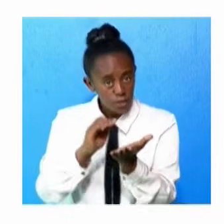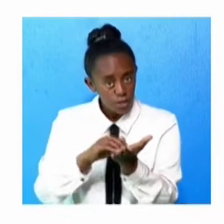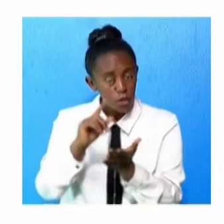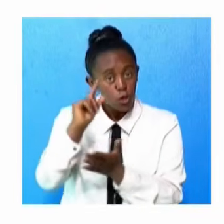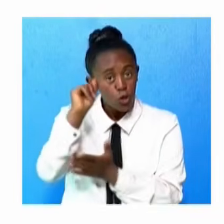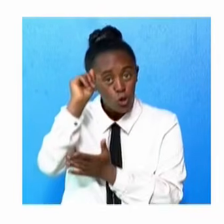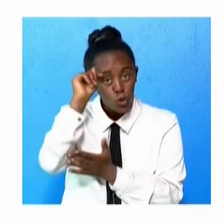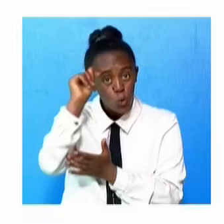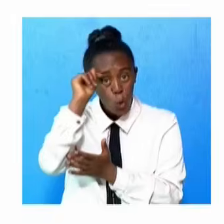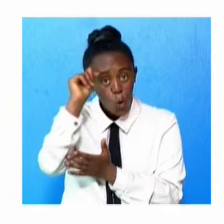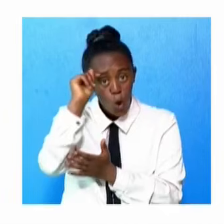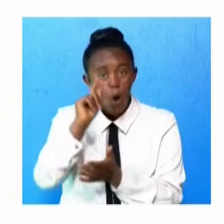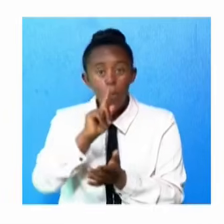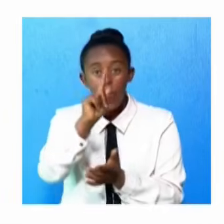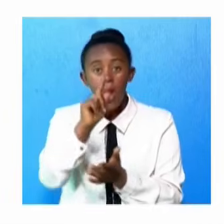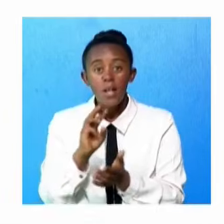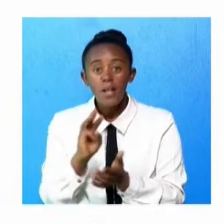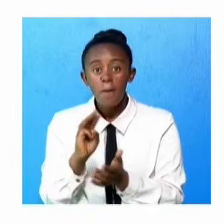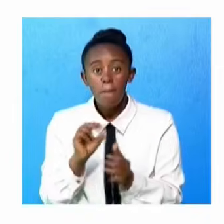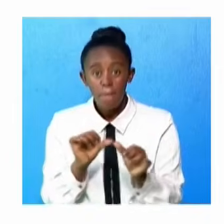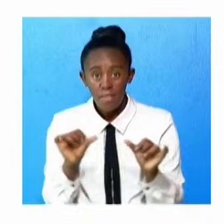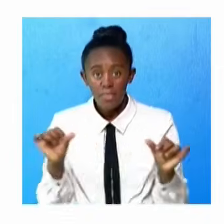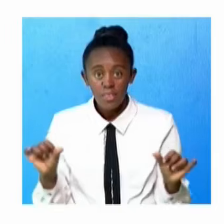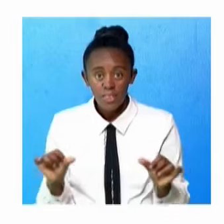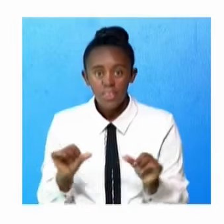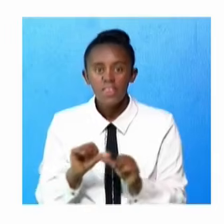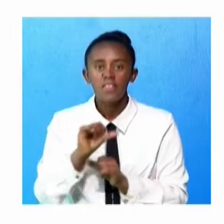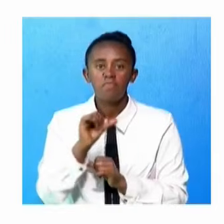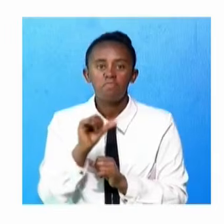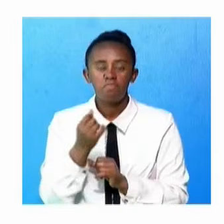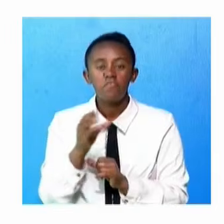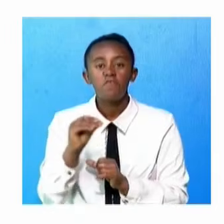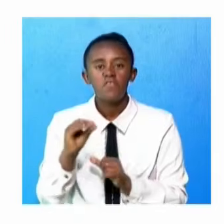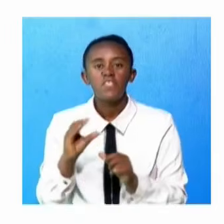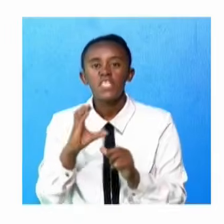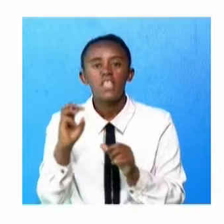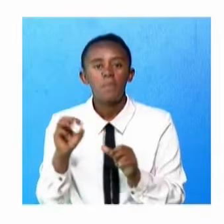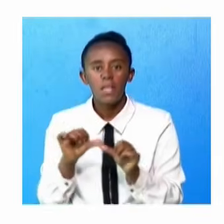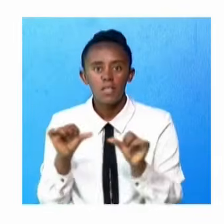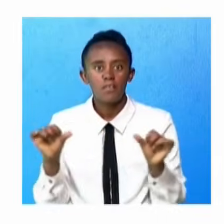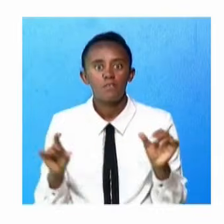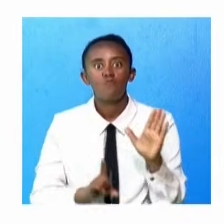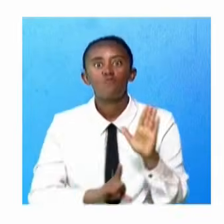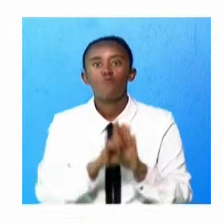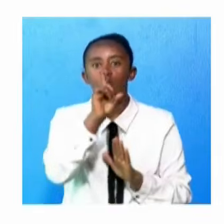is 1 meter 50 centimeter tall.